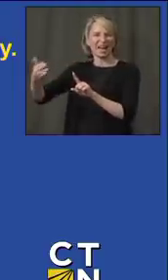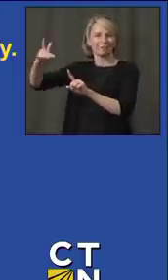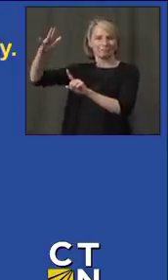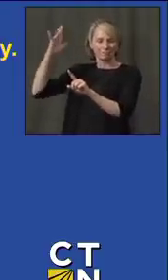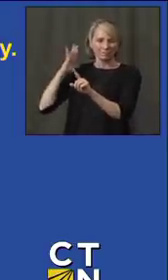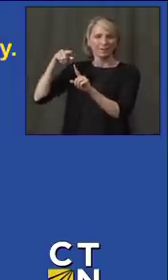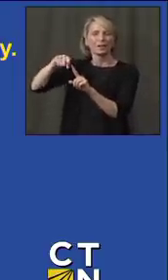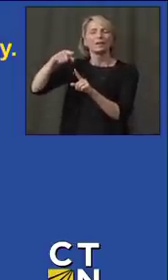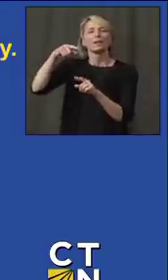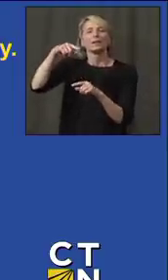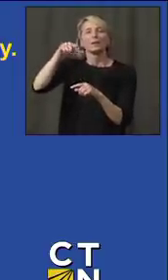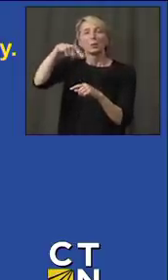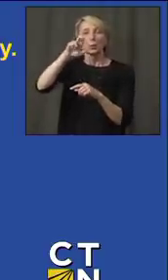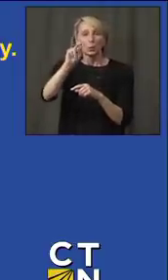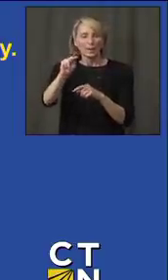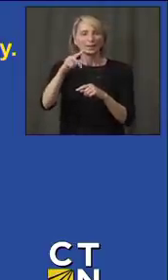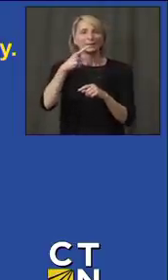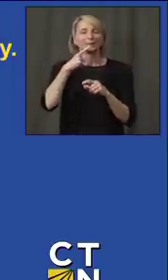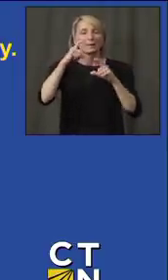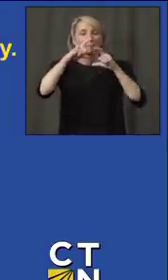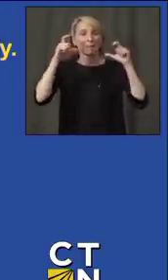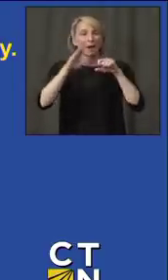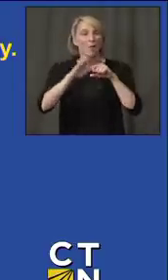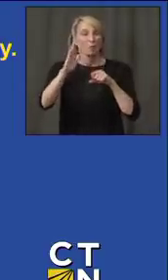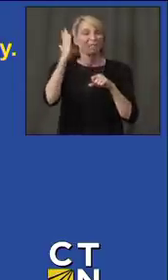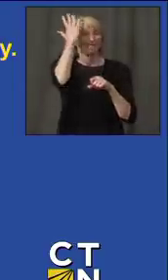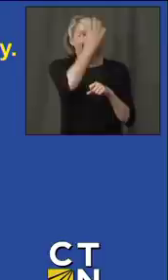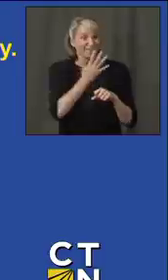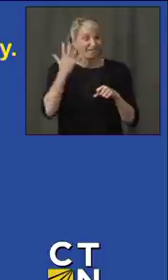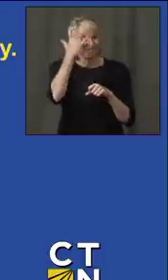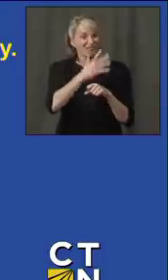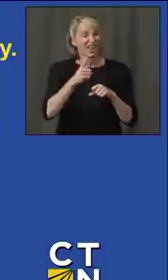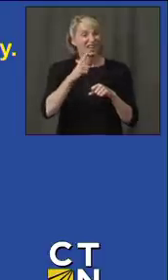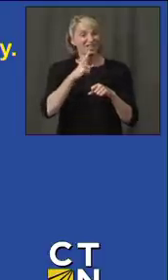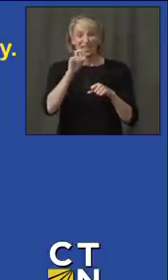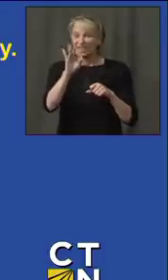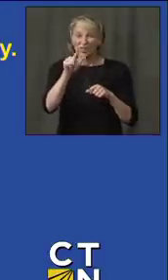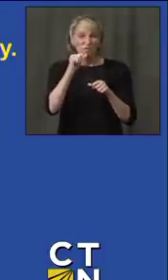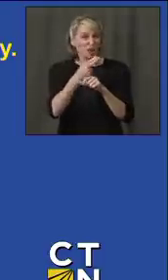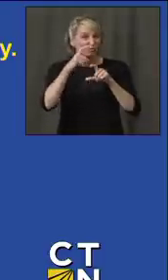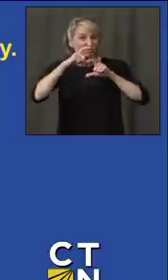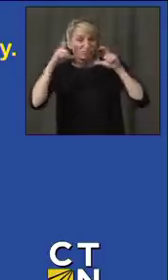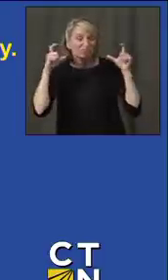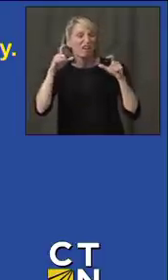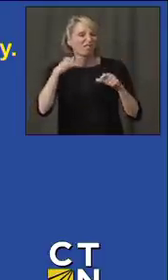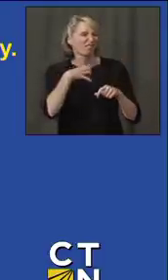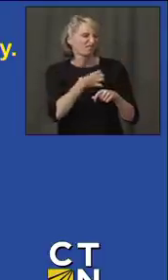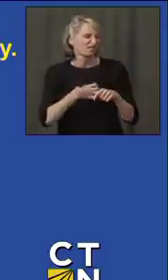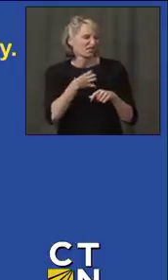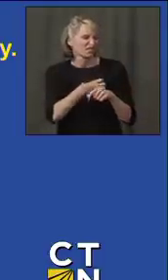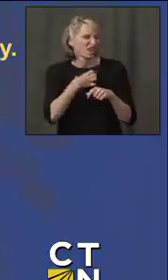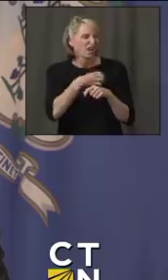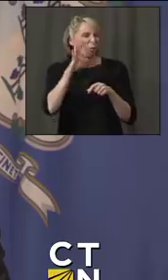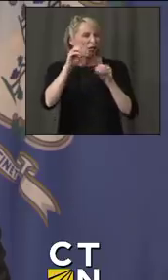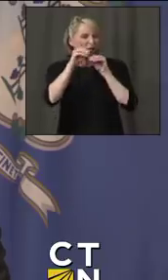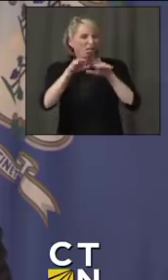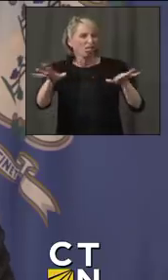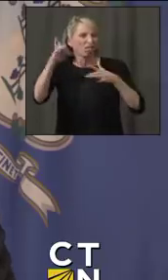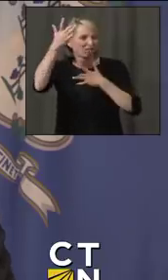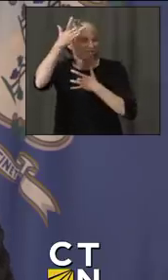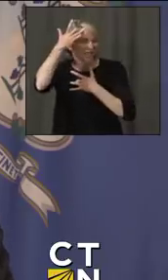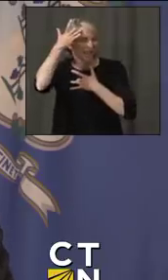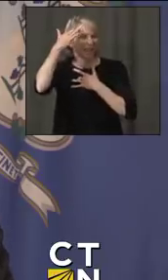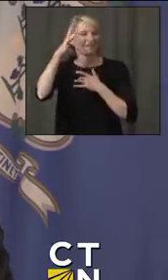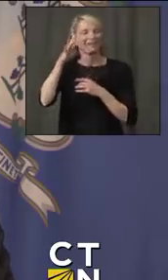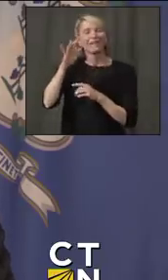No mask on your face, your big disgrace, spreading your germs all over the place. We will not sing that song,